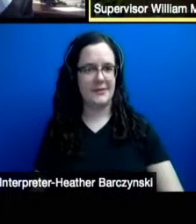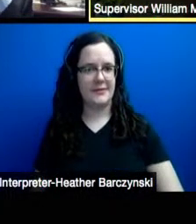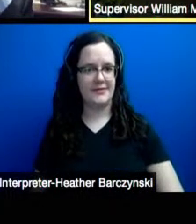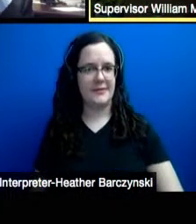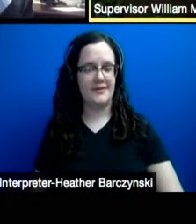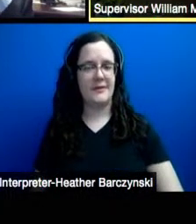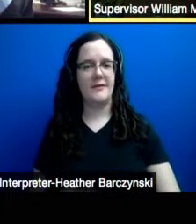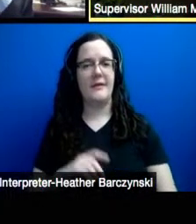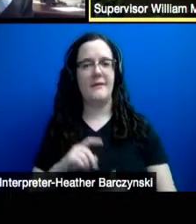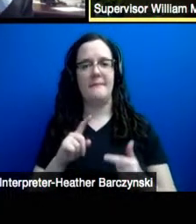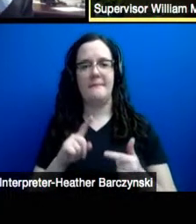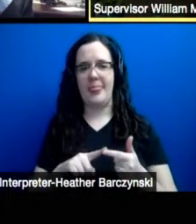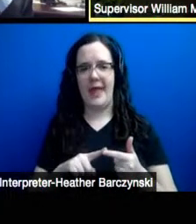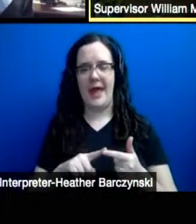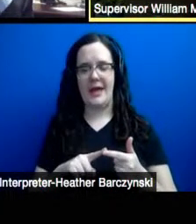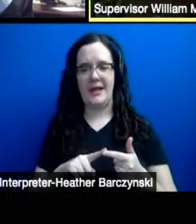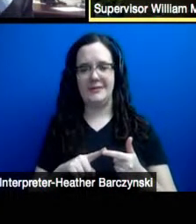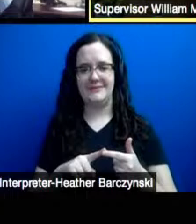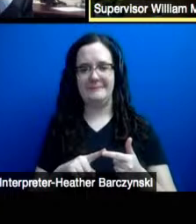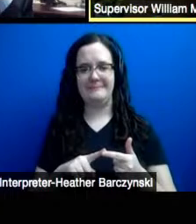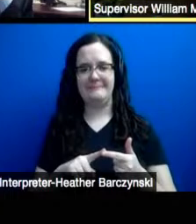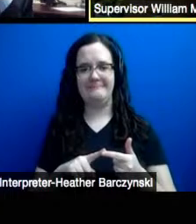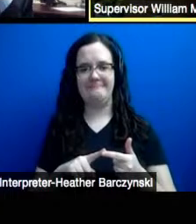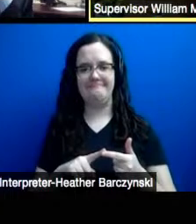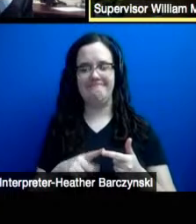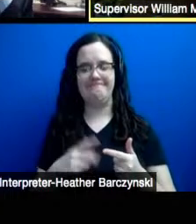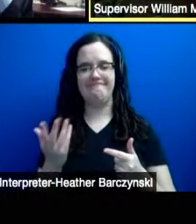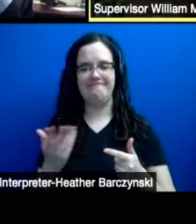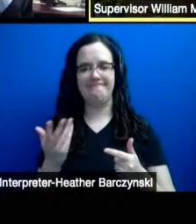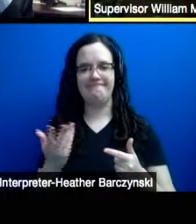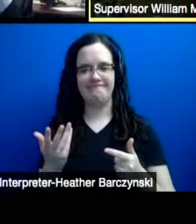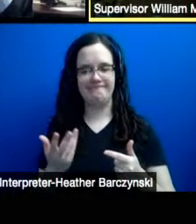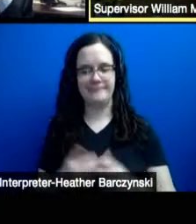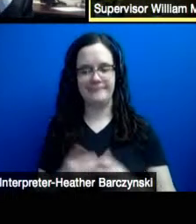also have this